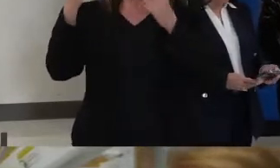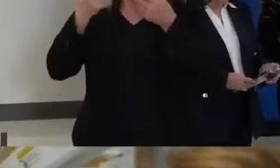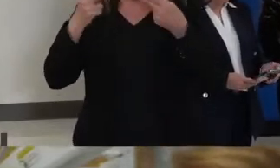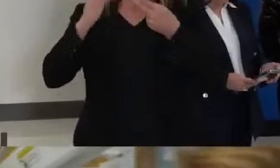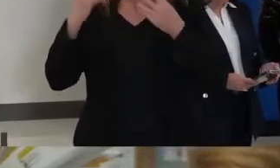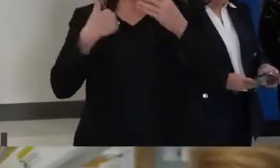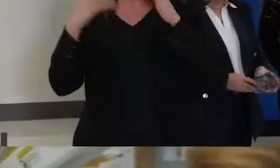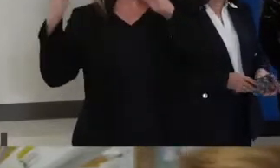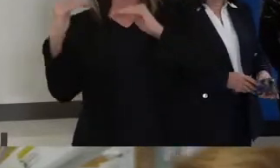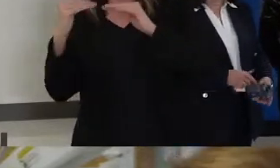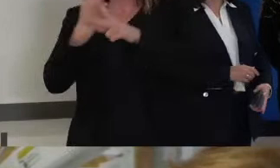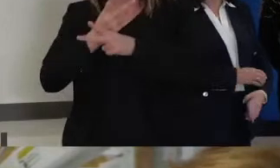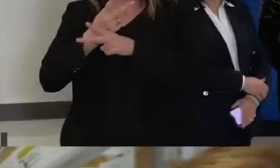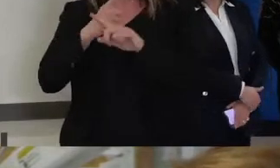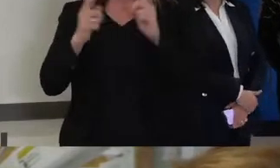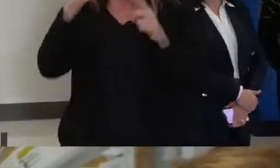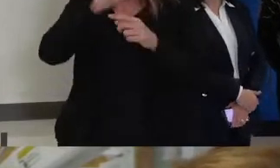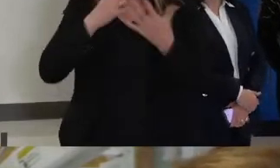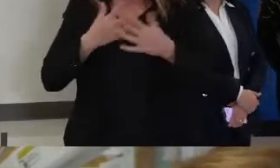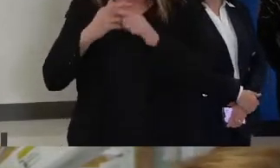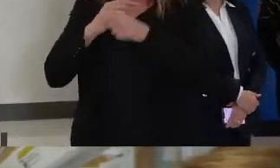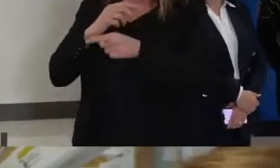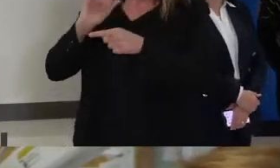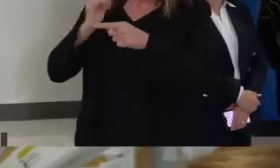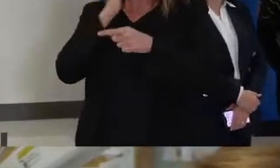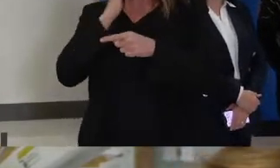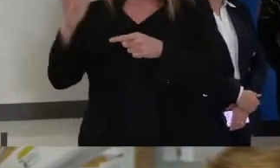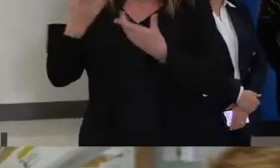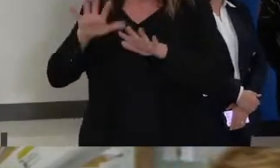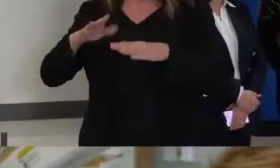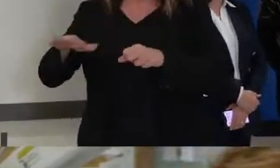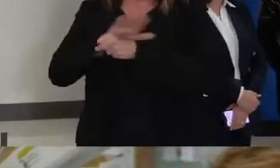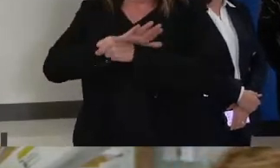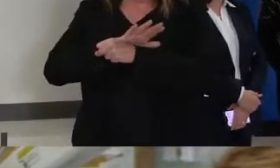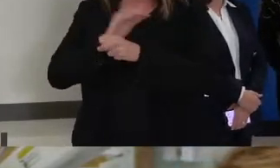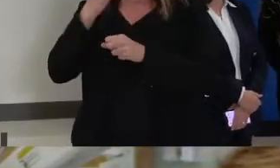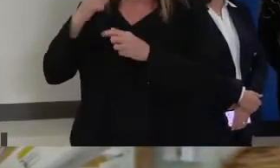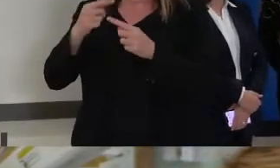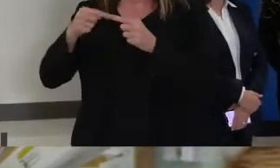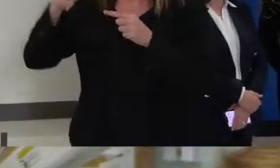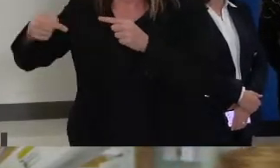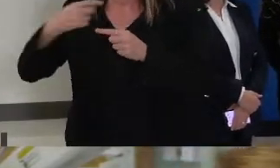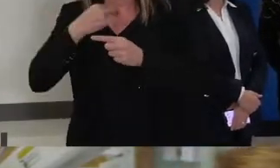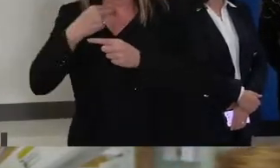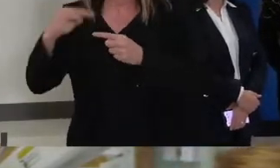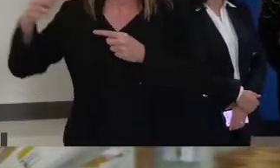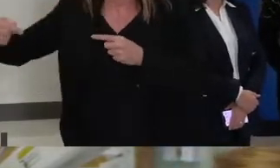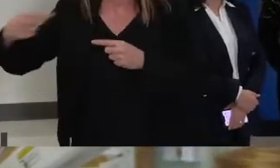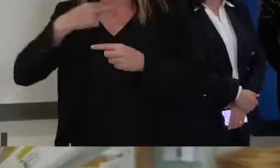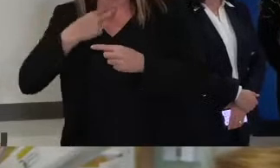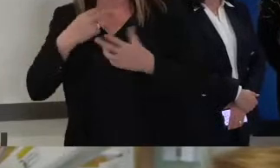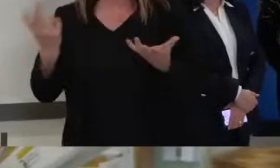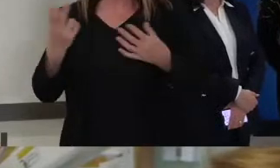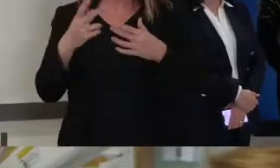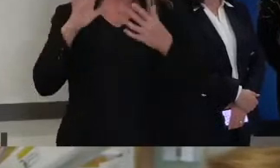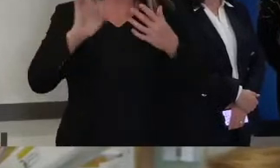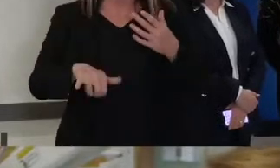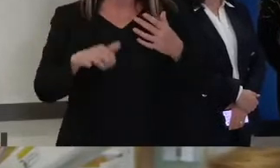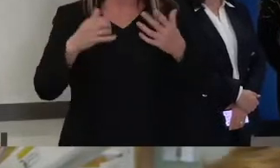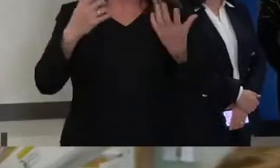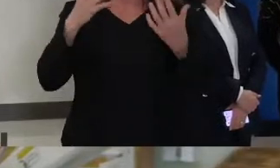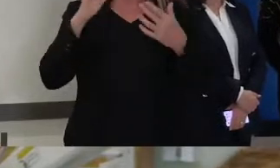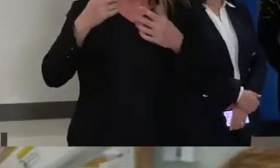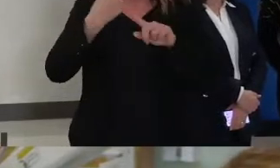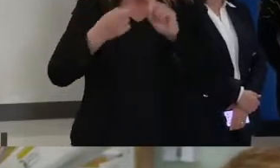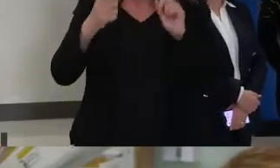That bed is filled with somebody because there's no other place to go. So the whole vision here is deliver on this promise from